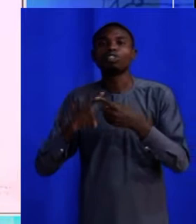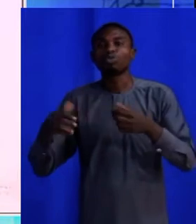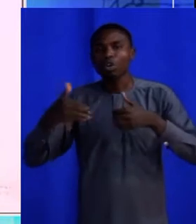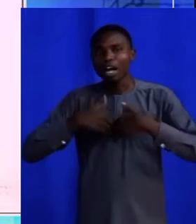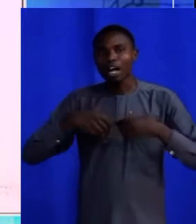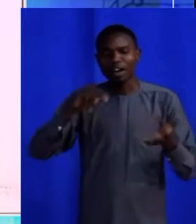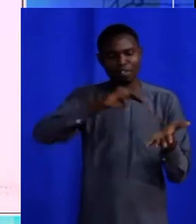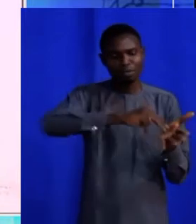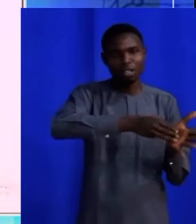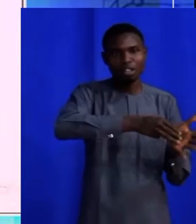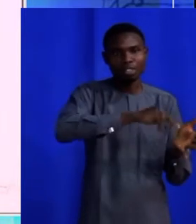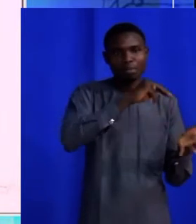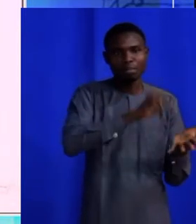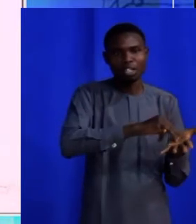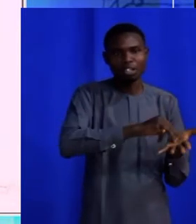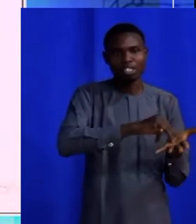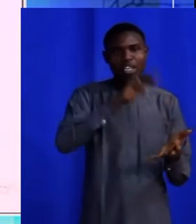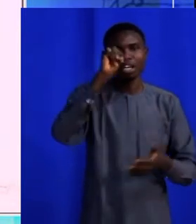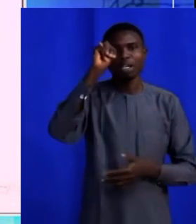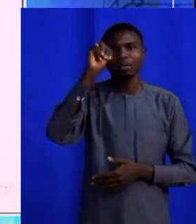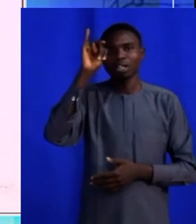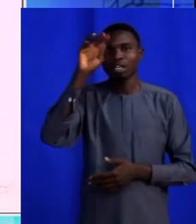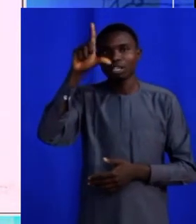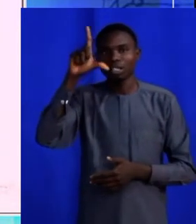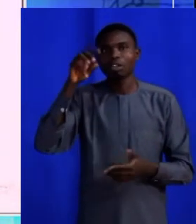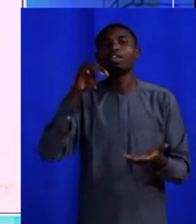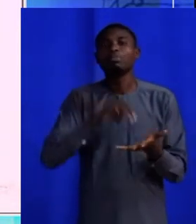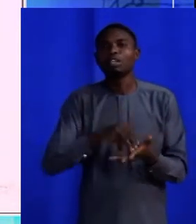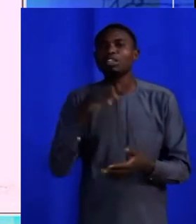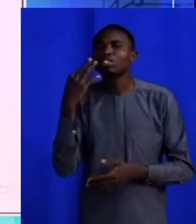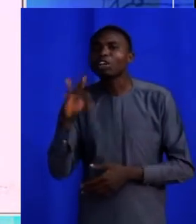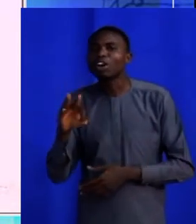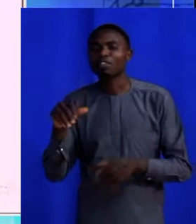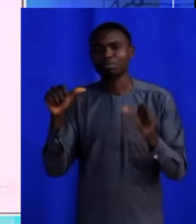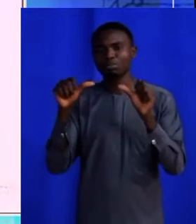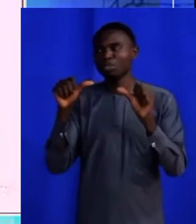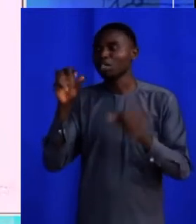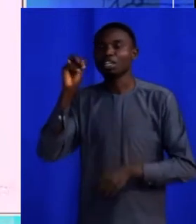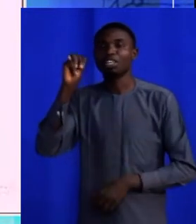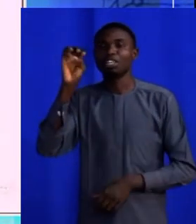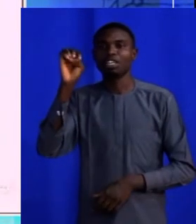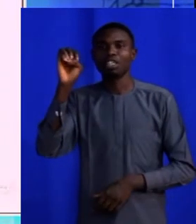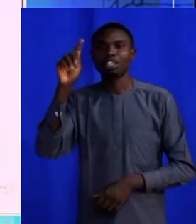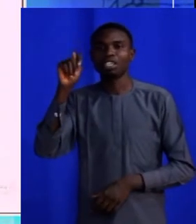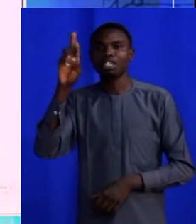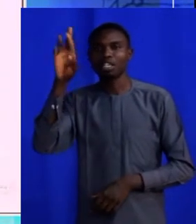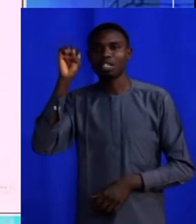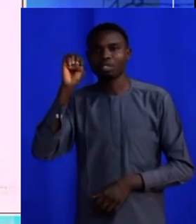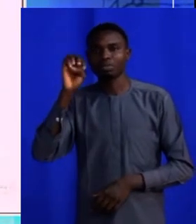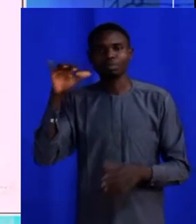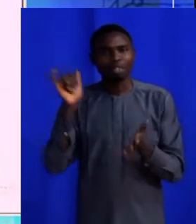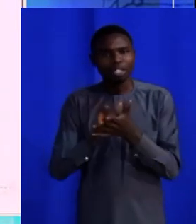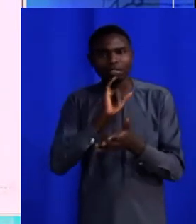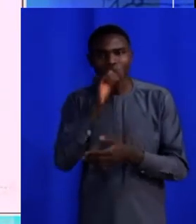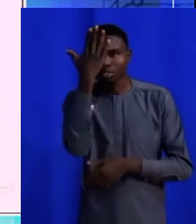So now, today, students, let us go straight to our present or our lesson for